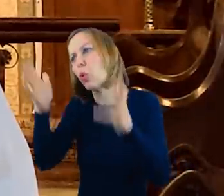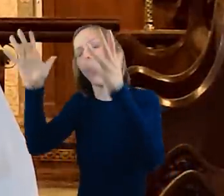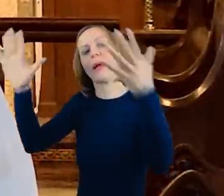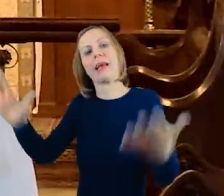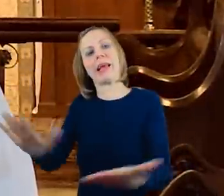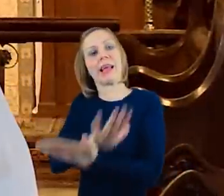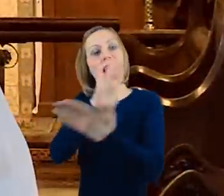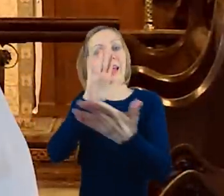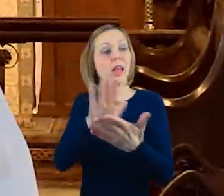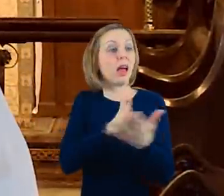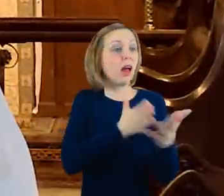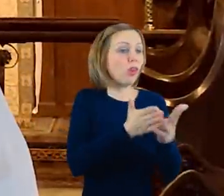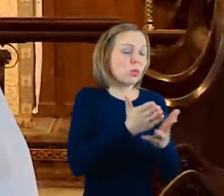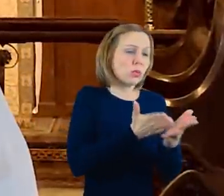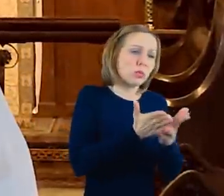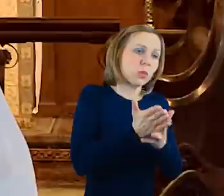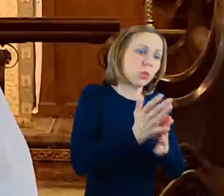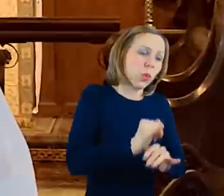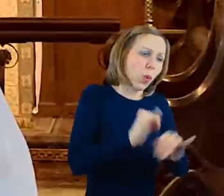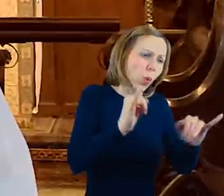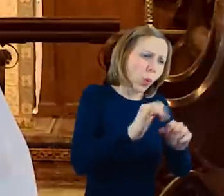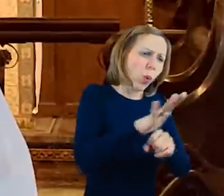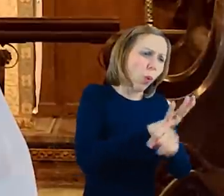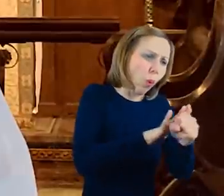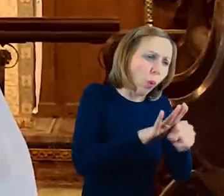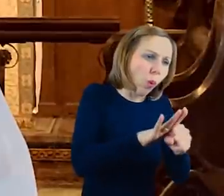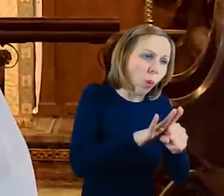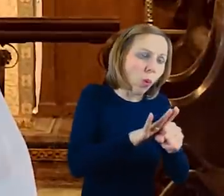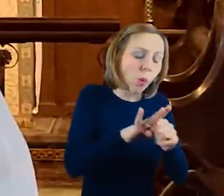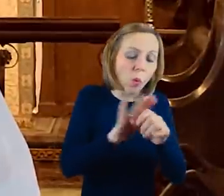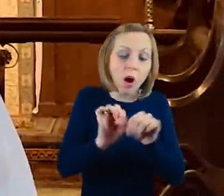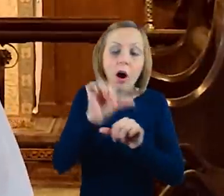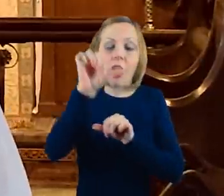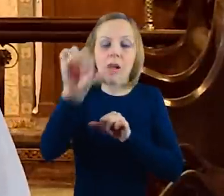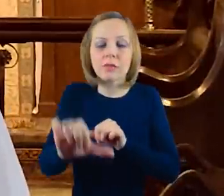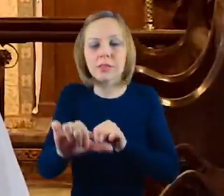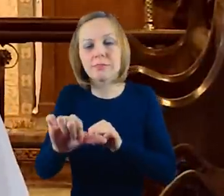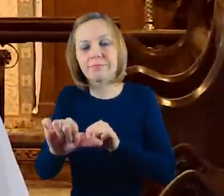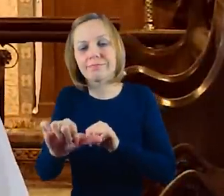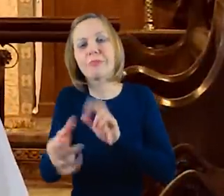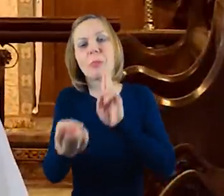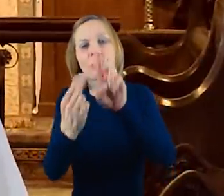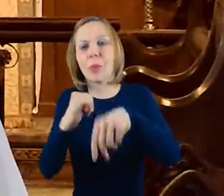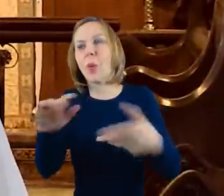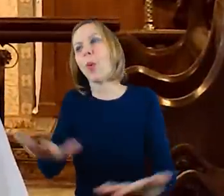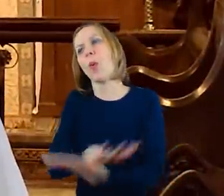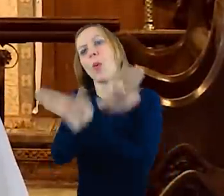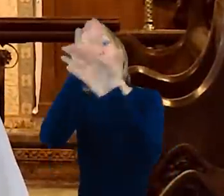in tears reap with shouts of joy. Let us pray.